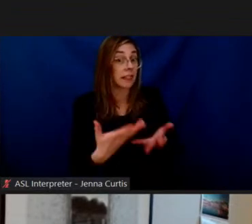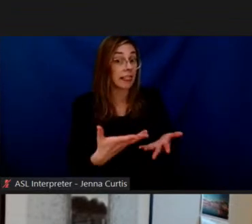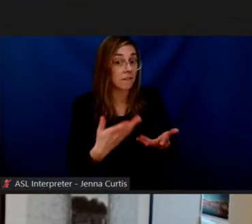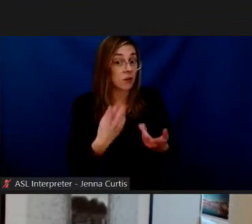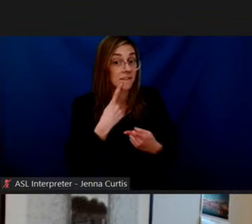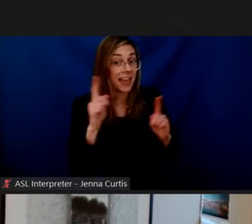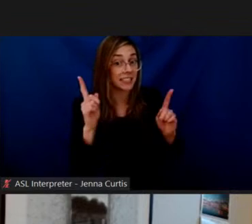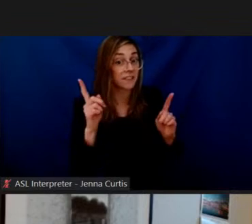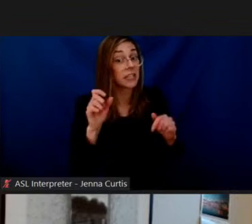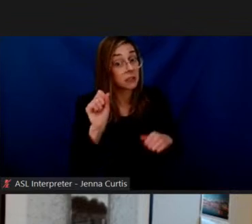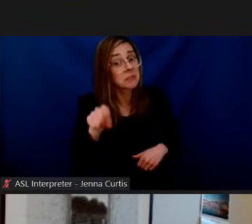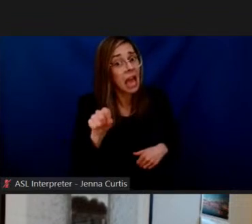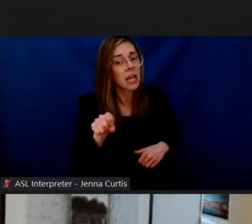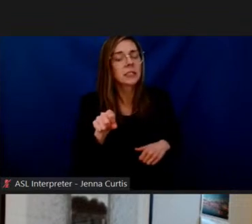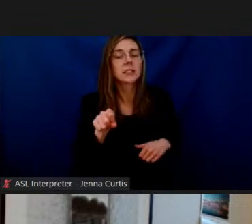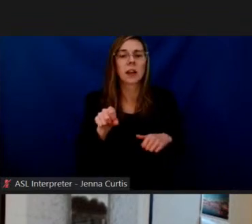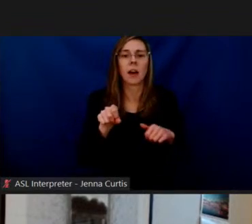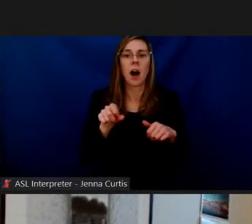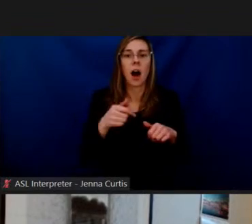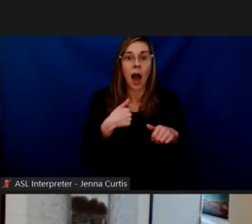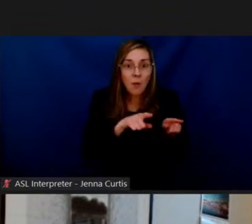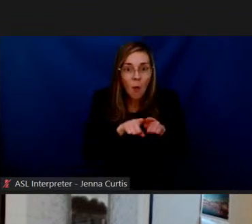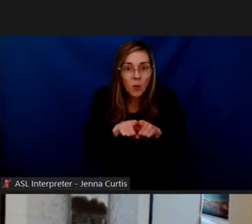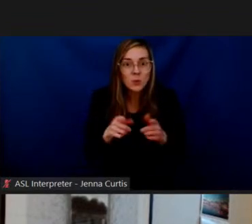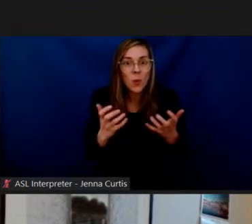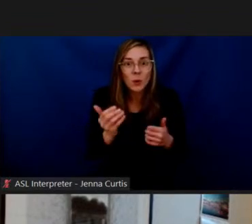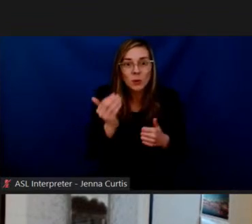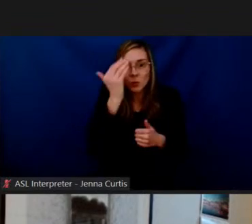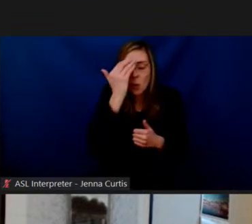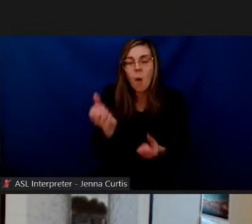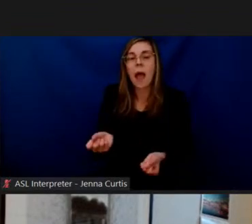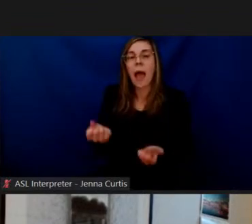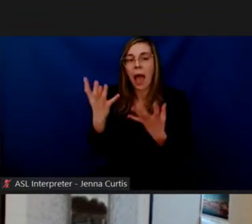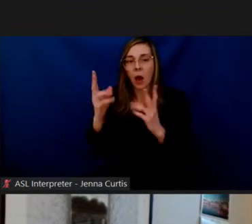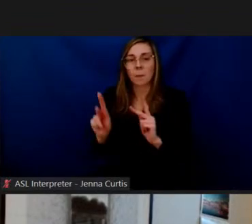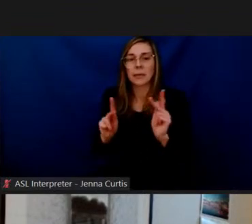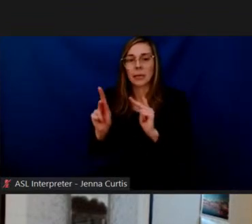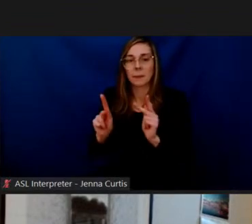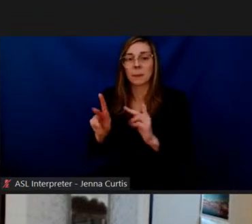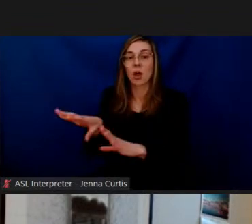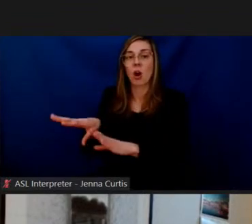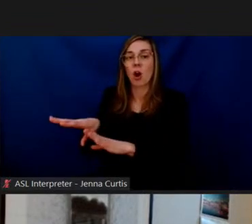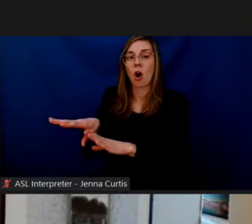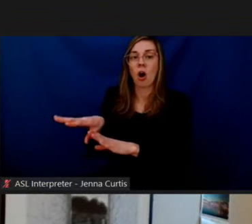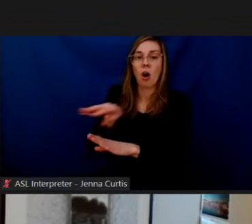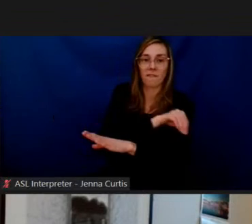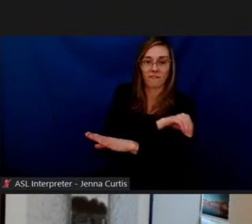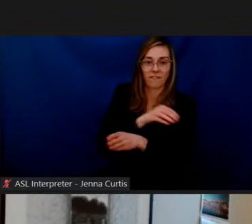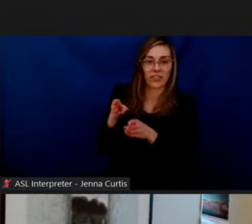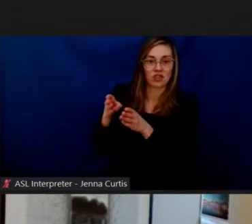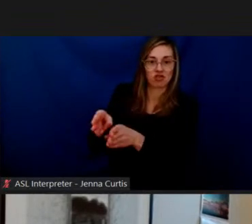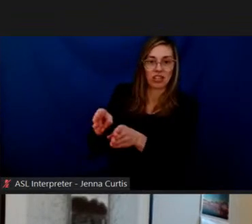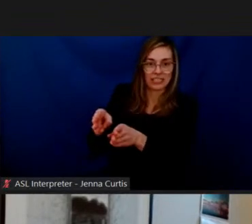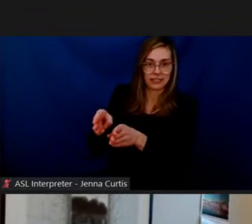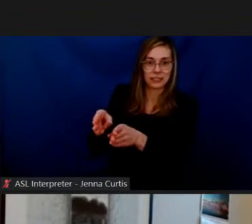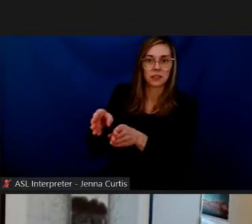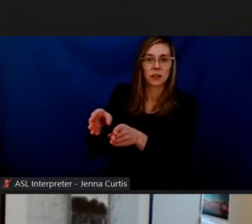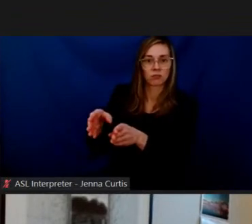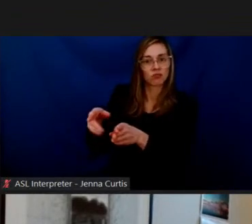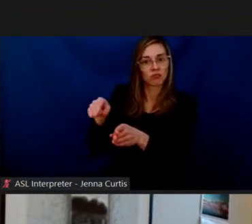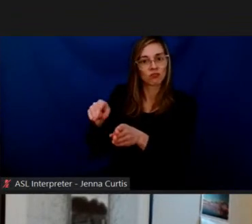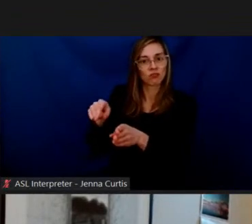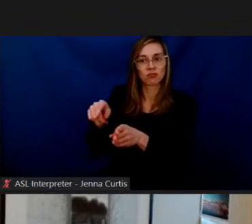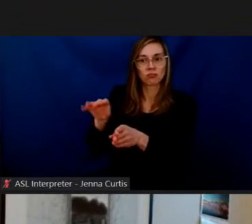I want to know how many people are actually transitioning off the street. And that's partially dependent